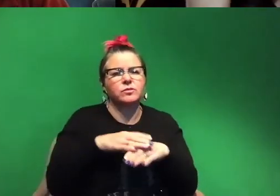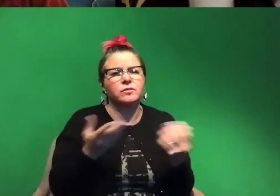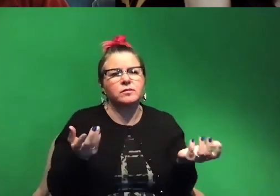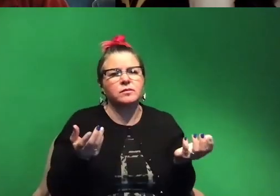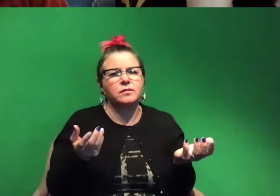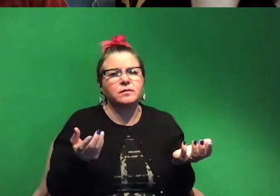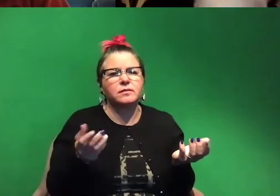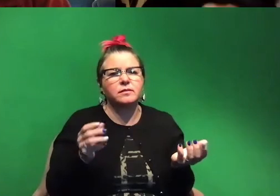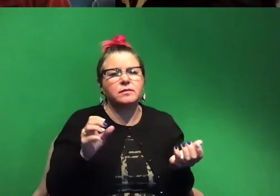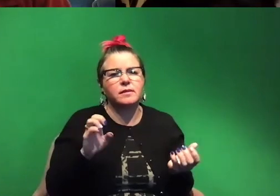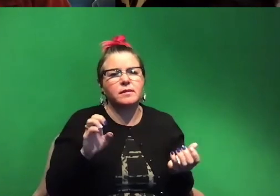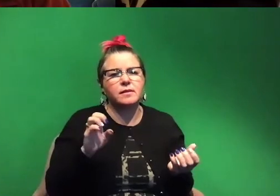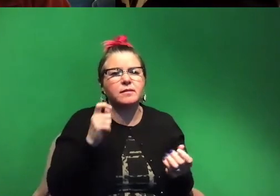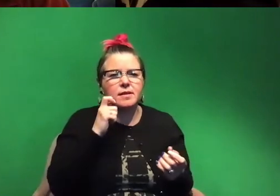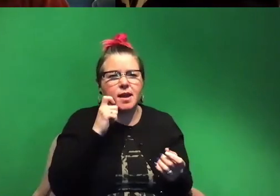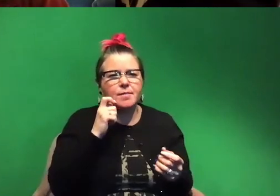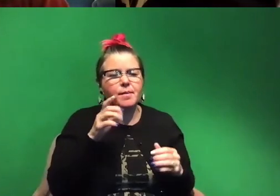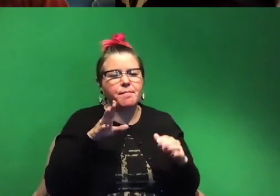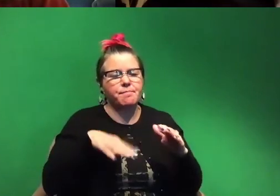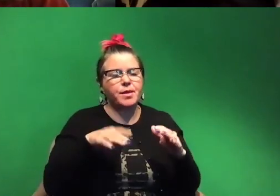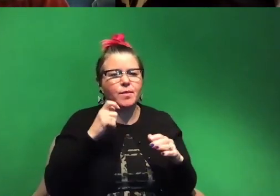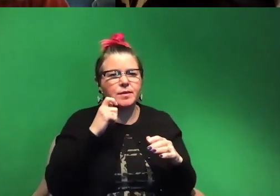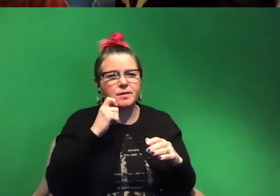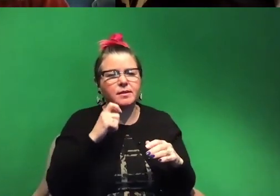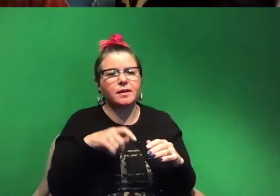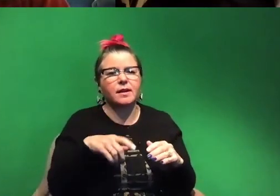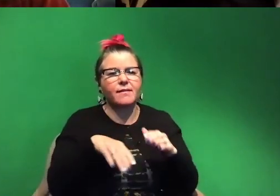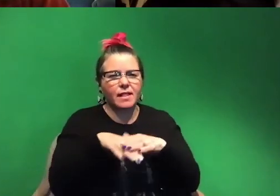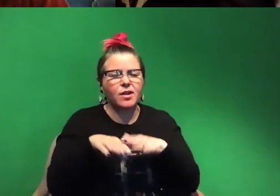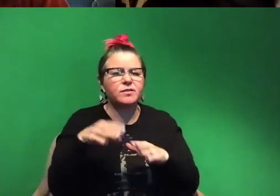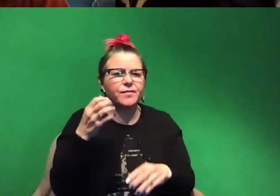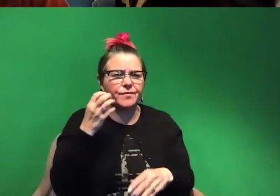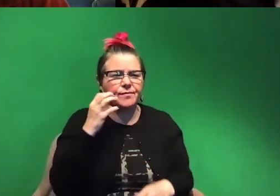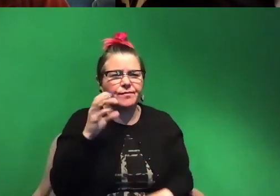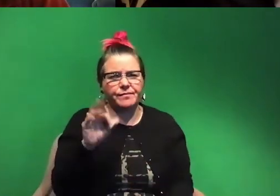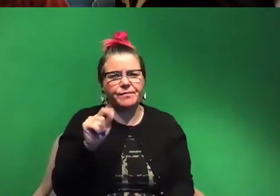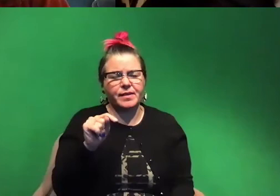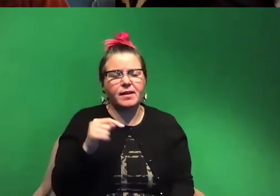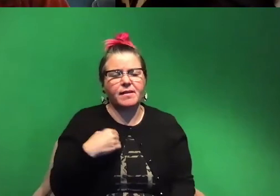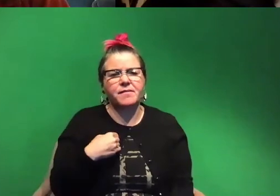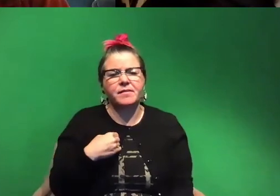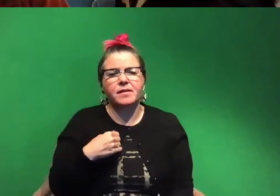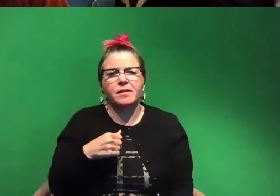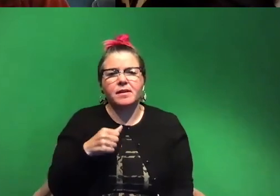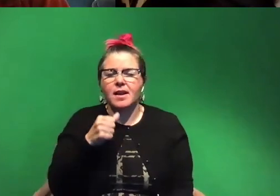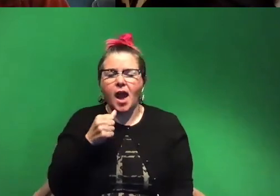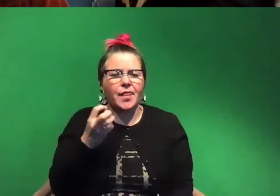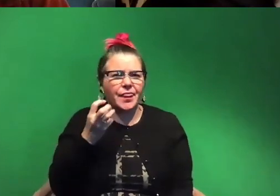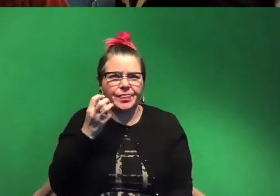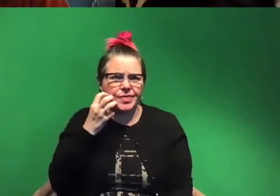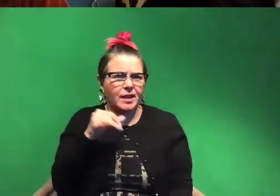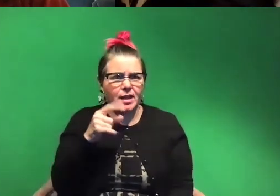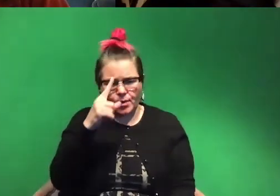of epidermal, or like below the epidermis, they have a few layers of fat, but it's not nearly as thick as you would imagine things like